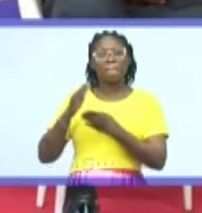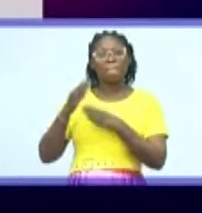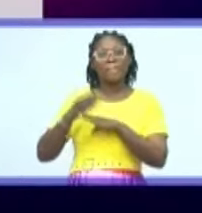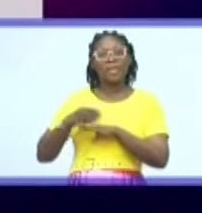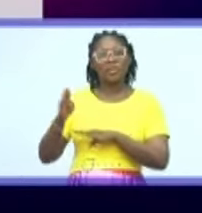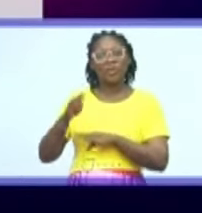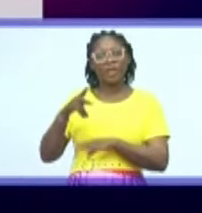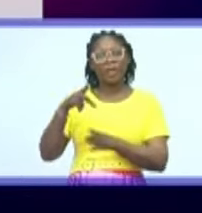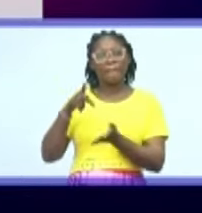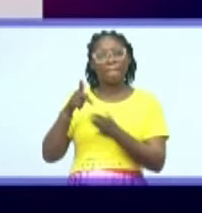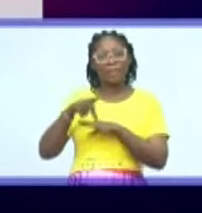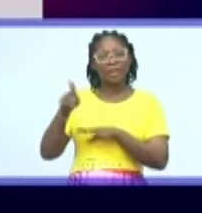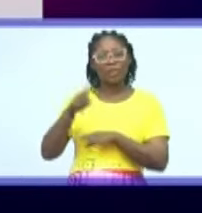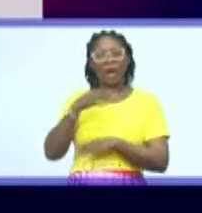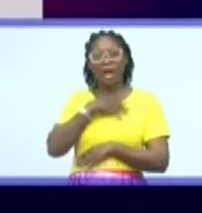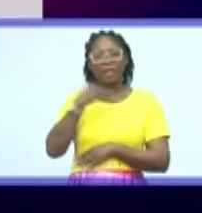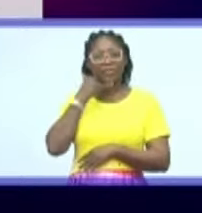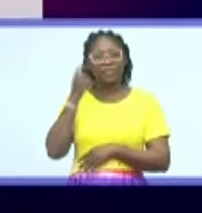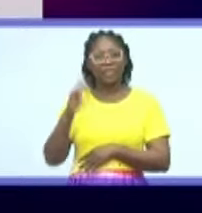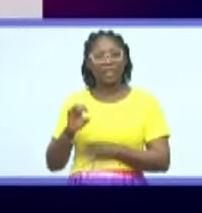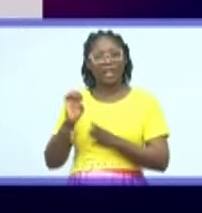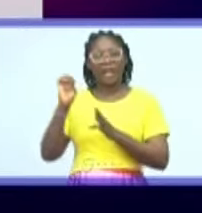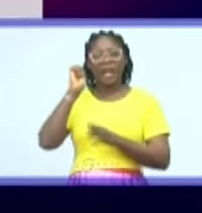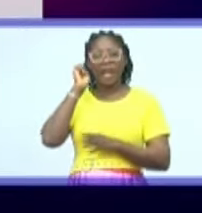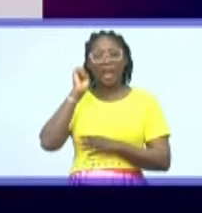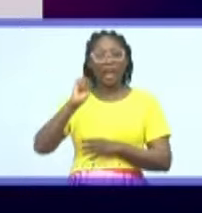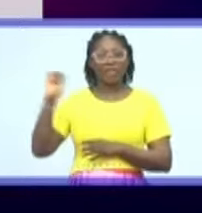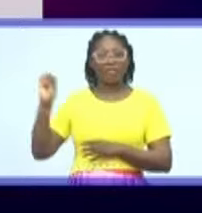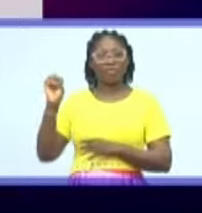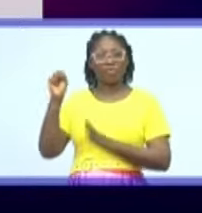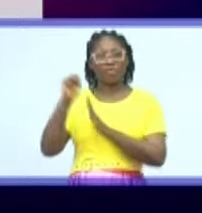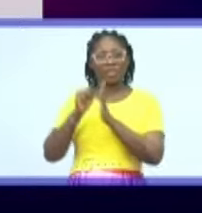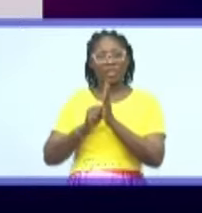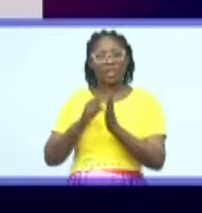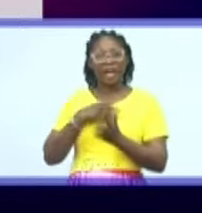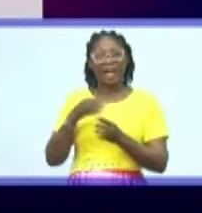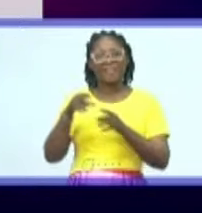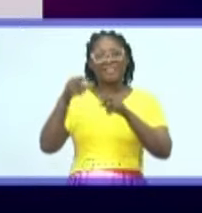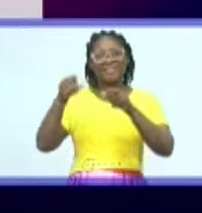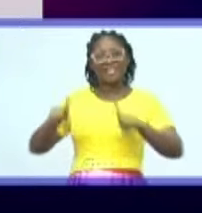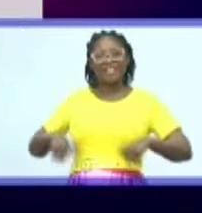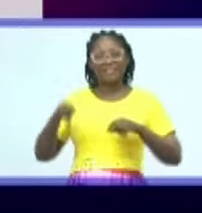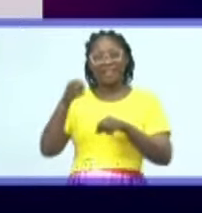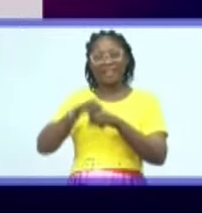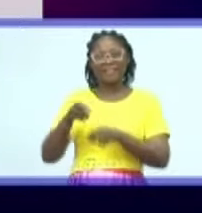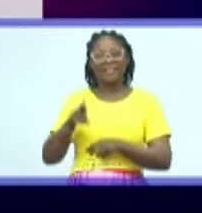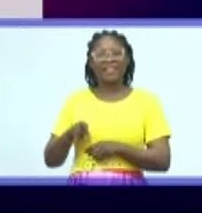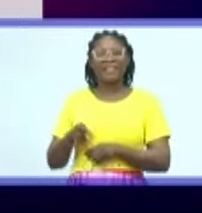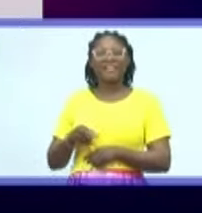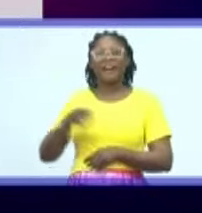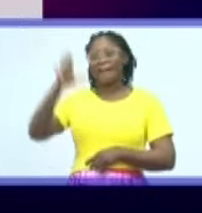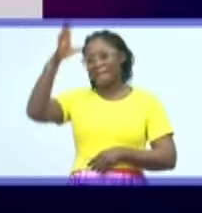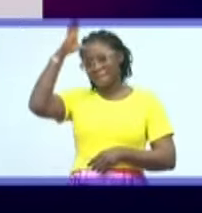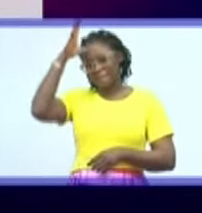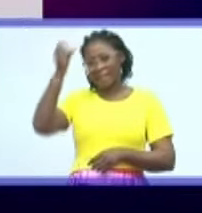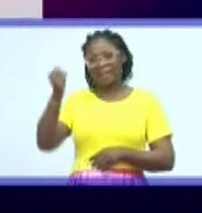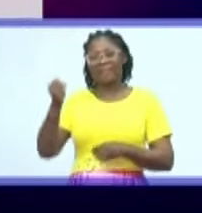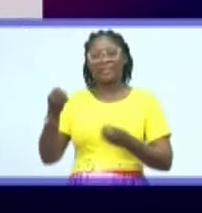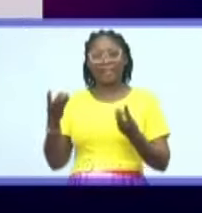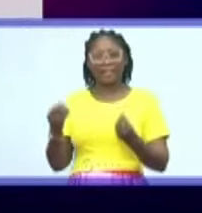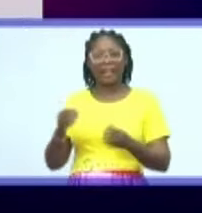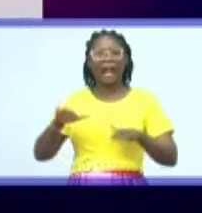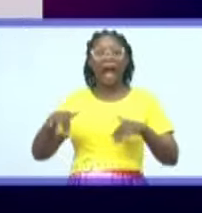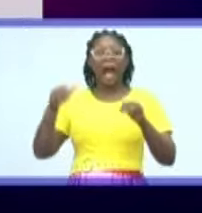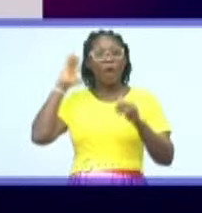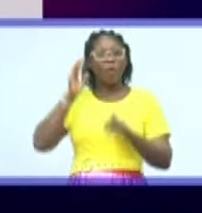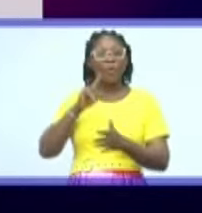Plateau, and recently Enugu states, and settling in their ancestral lands. How would these government stop the influx